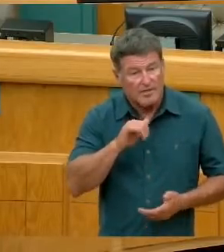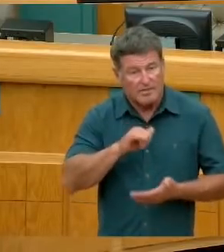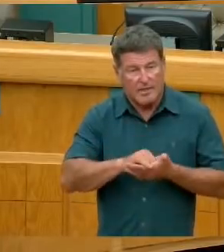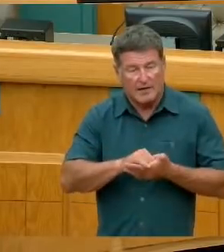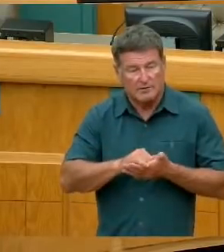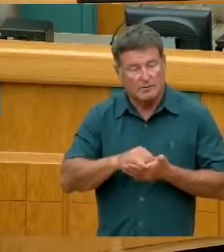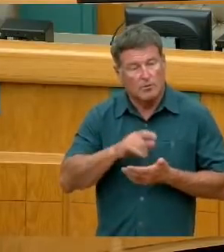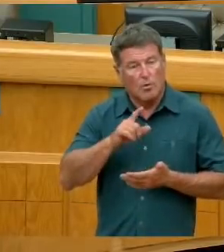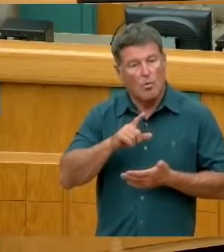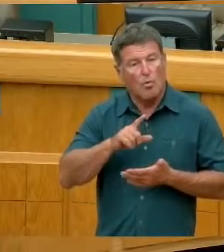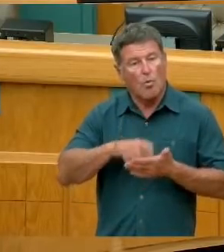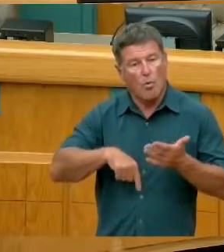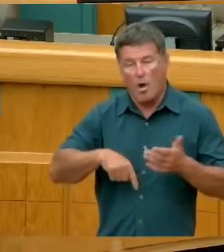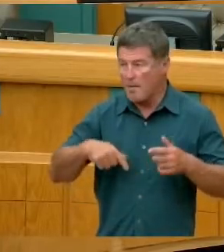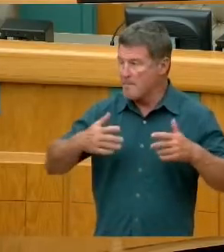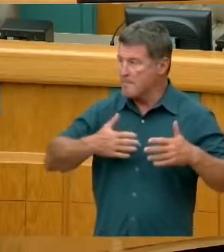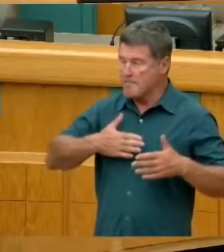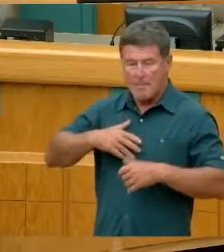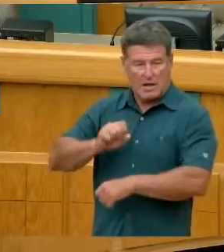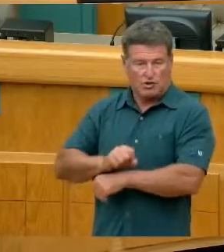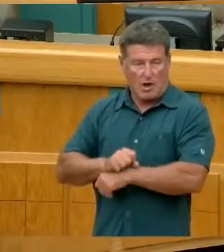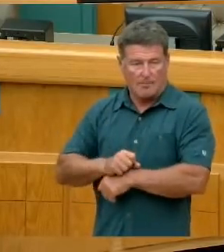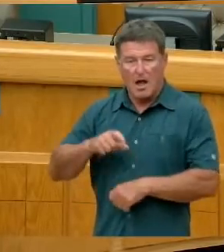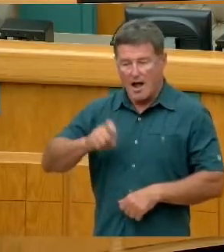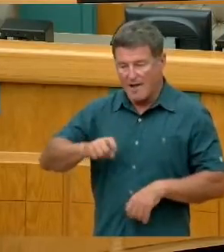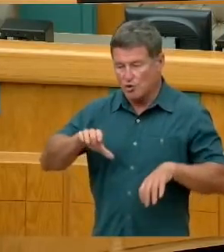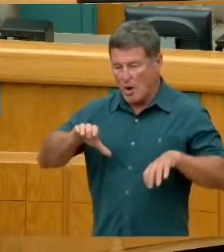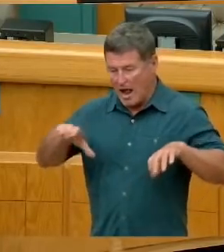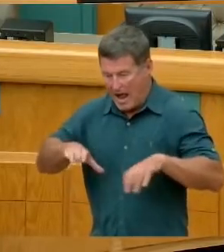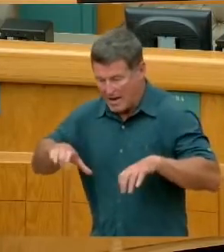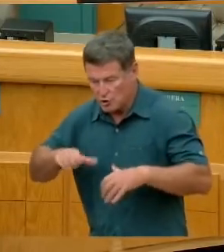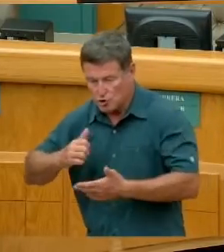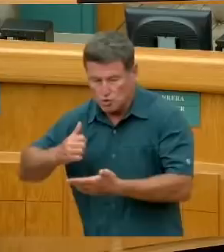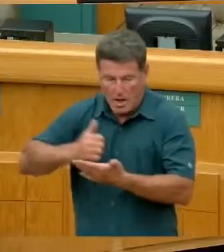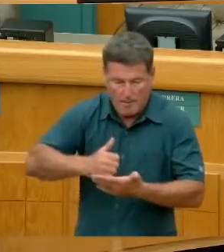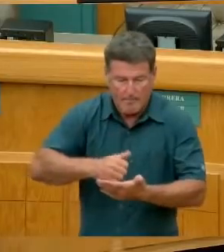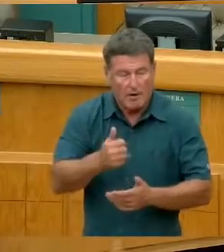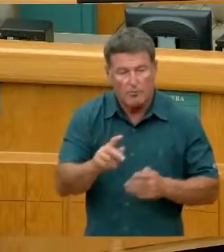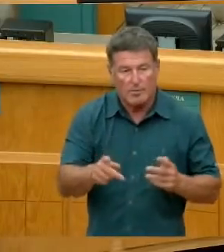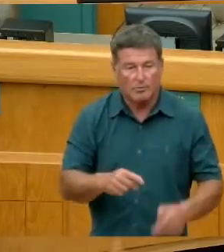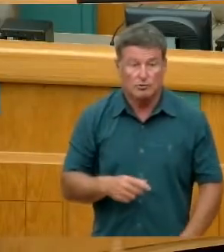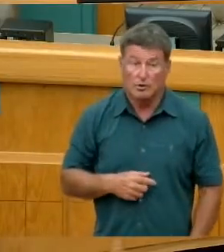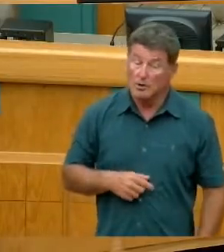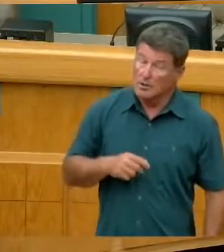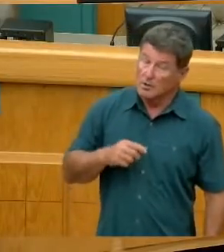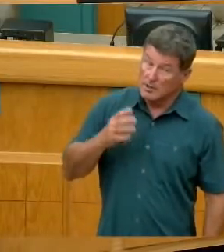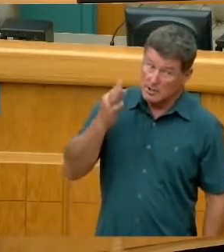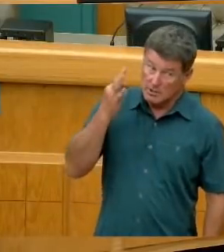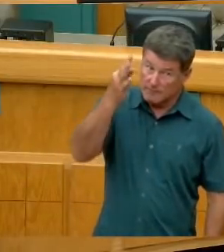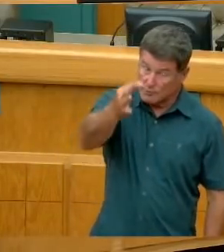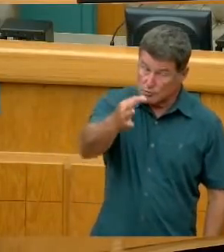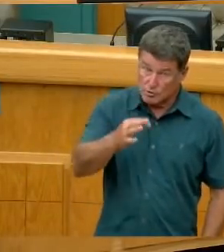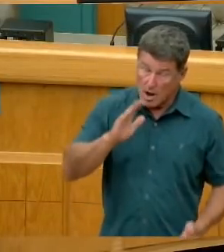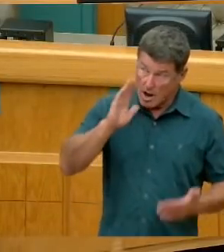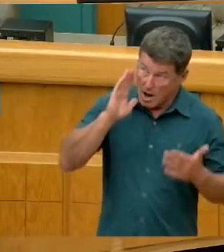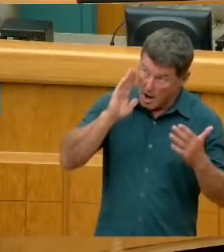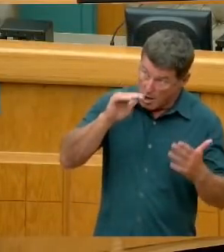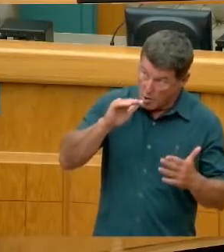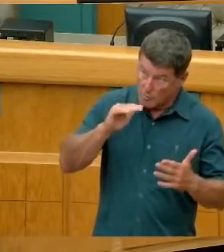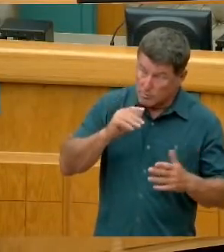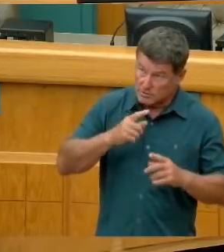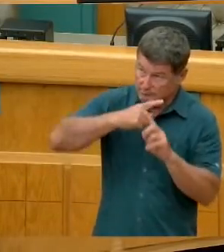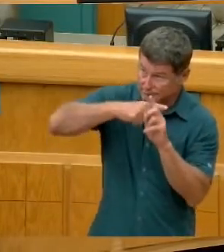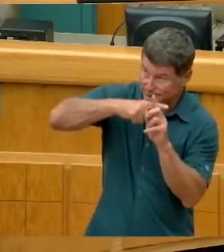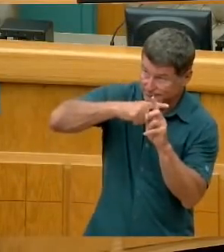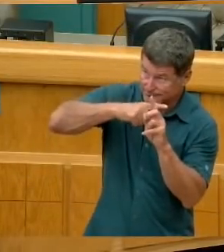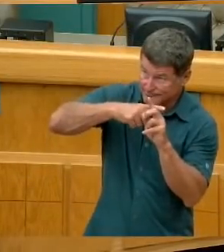able to act on others' behalf. So I look forward to better days ahead, but they're